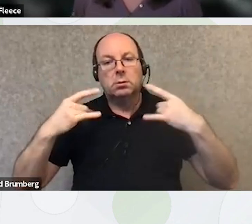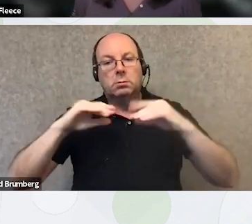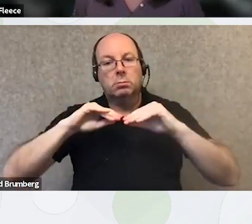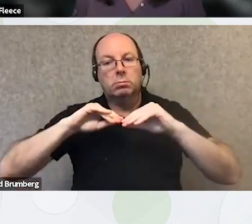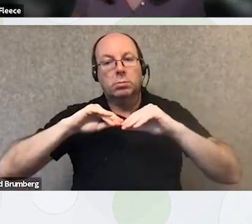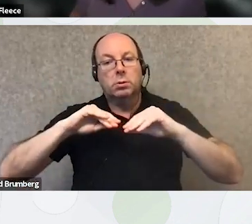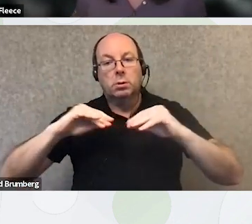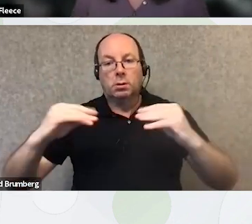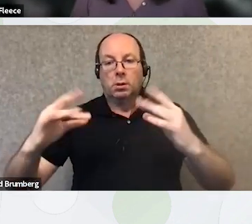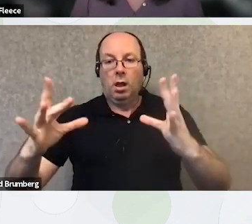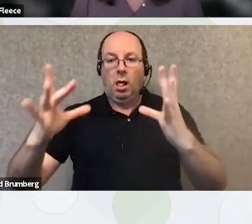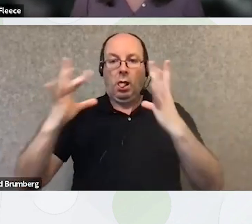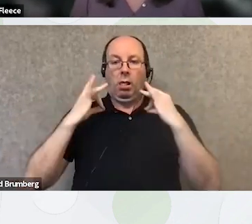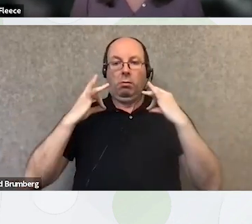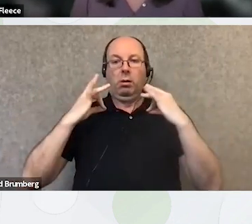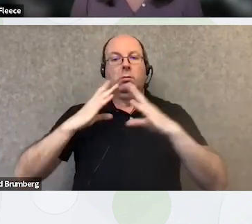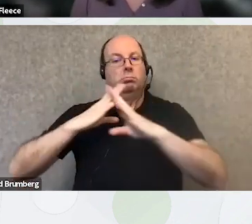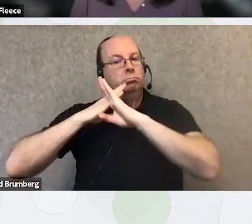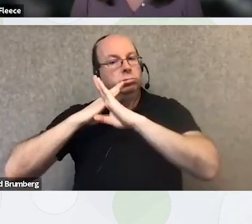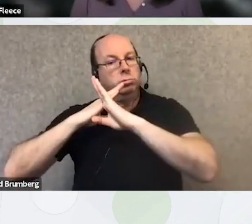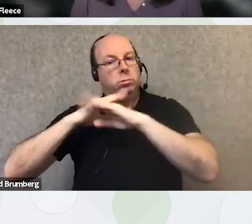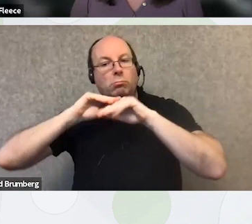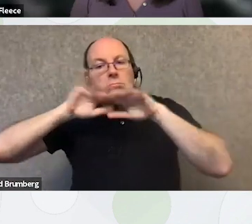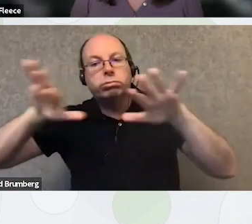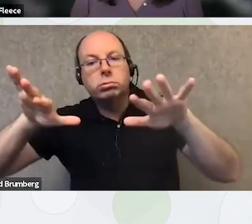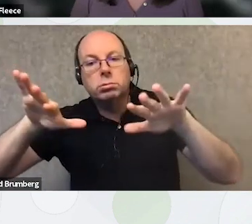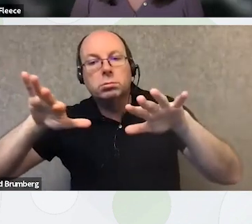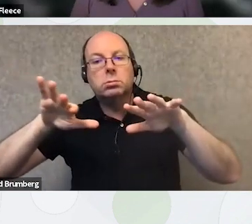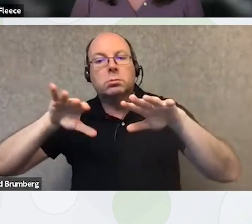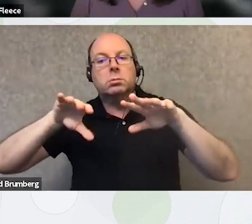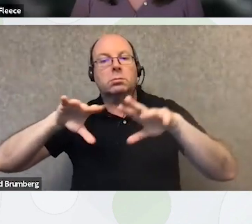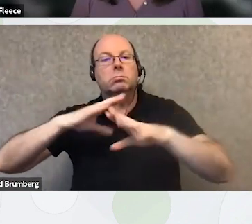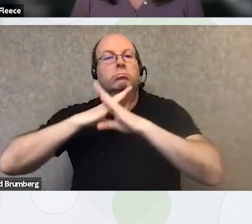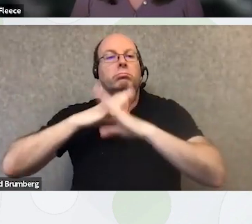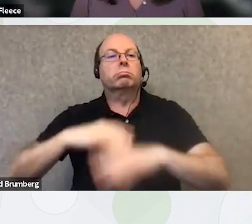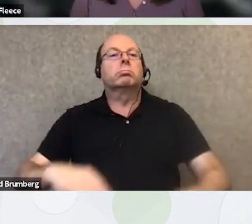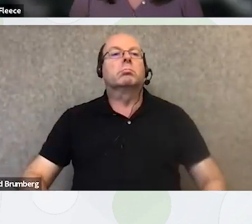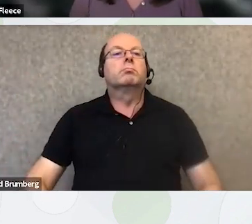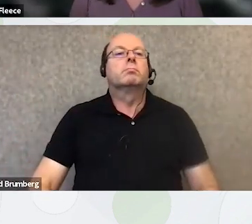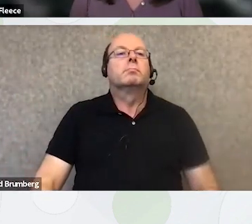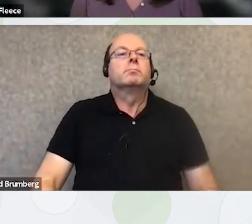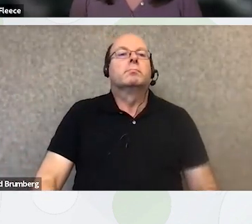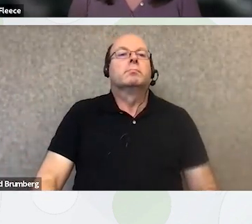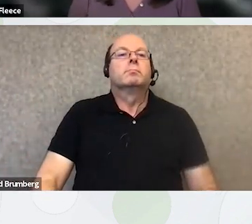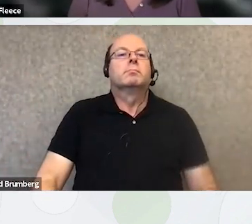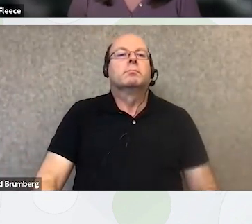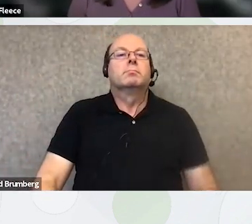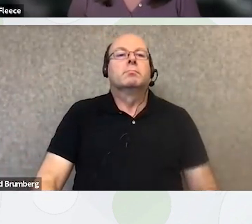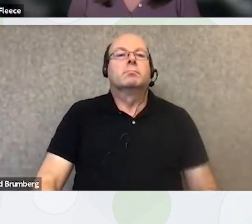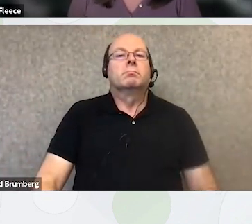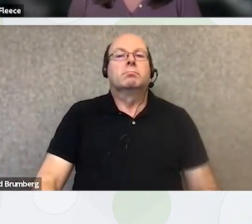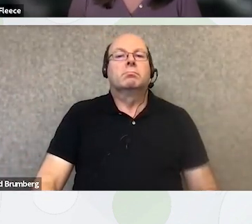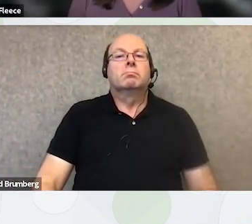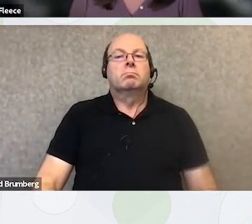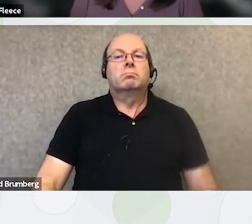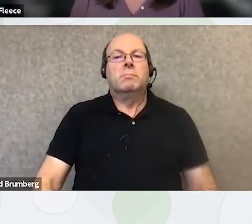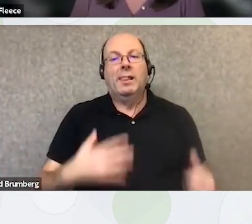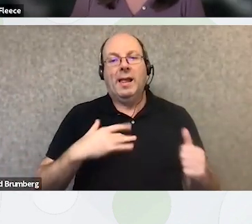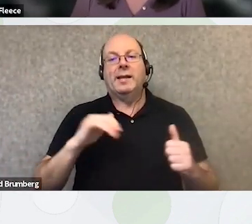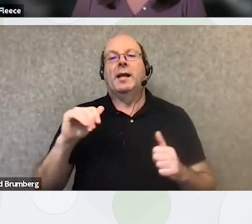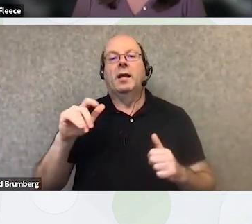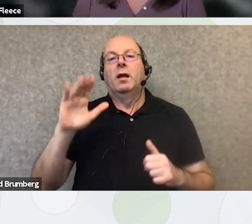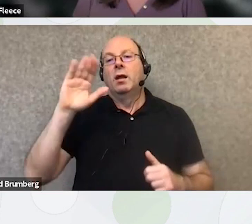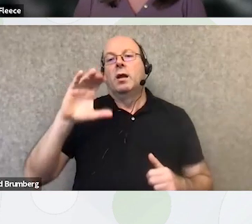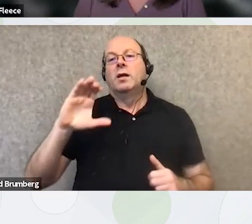of potential infectious droplets and aerosols. I like to reference Appendix A from